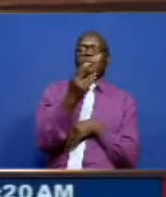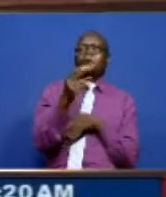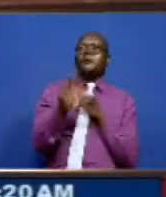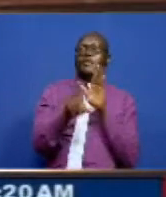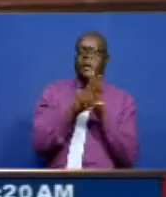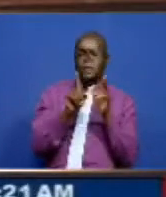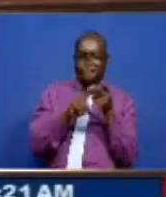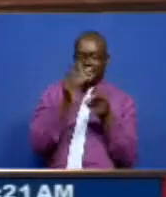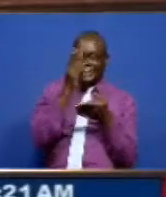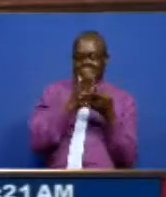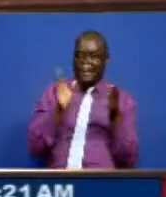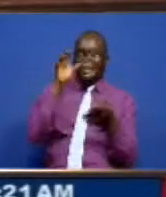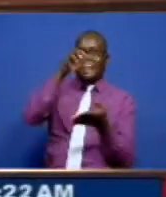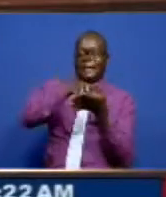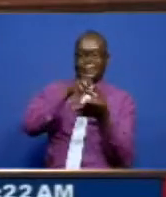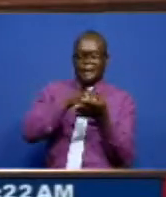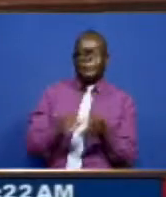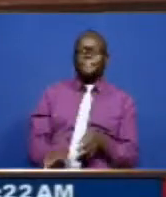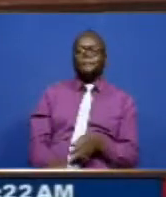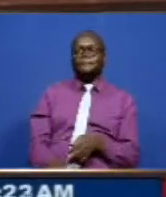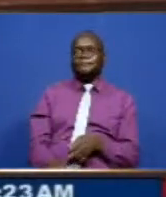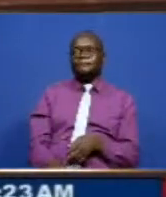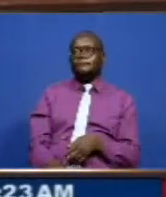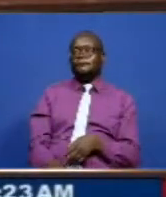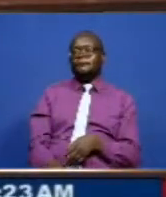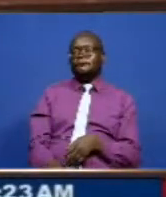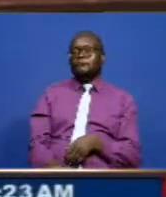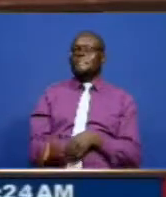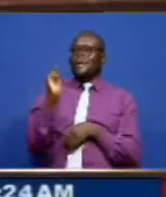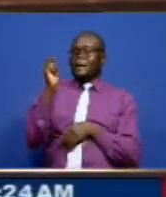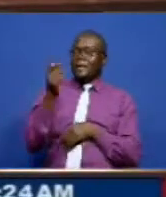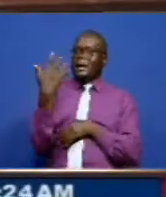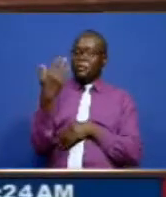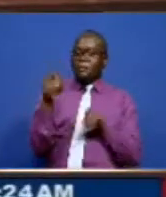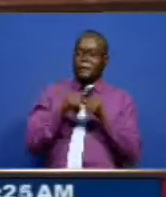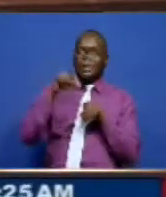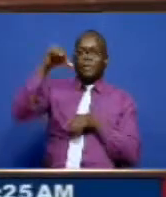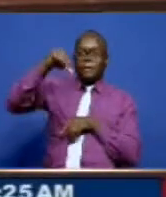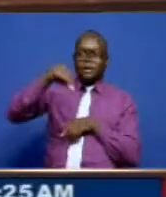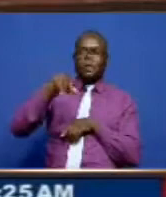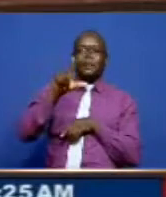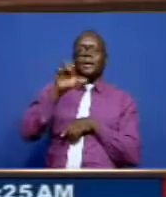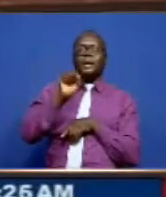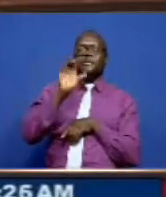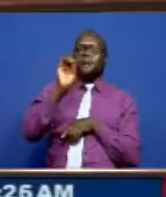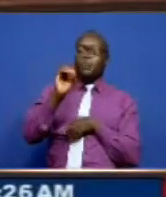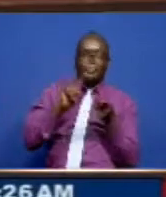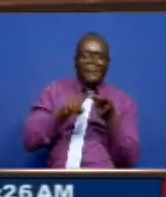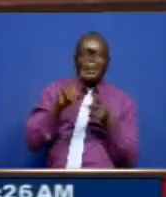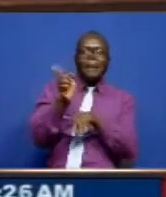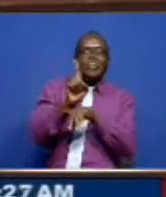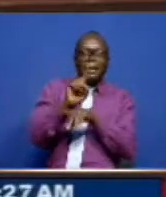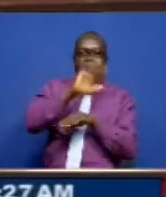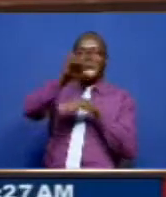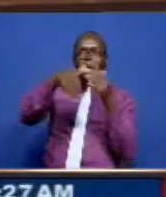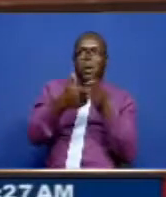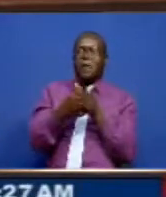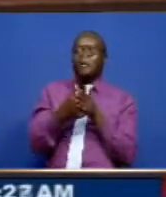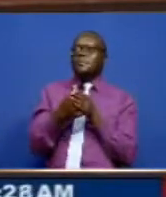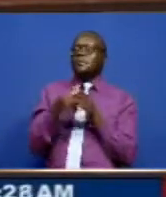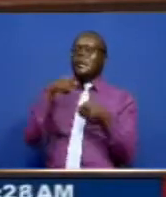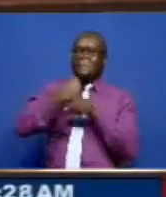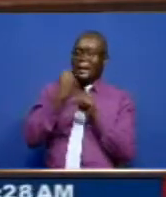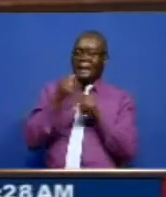cases, the tender documents such as the quotations, LSOs, and minutes were all raised in the same